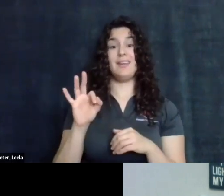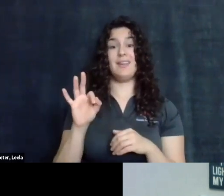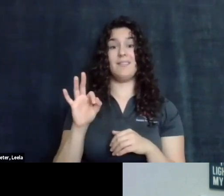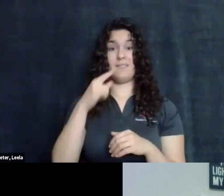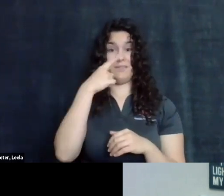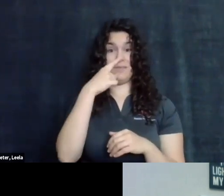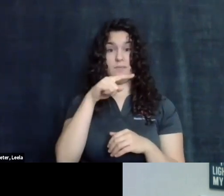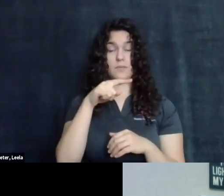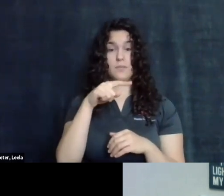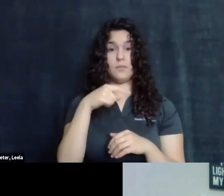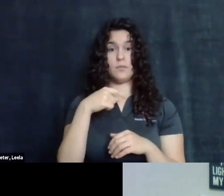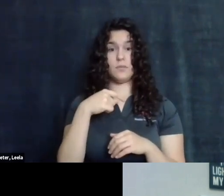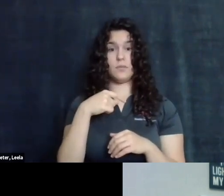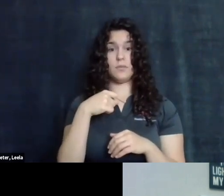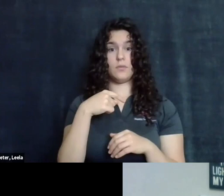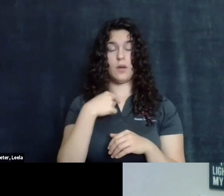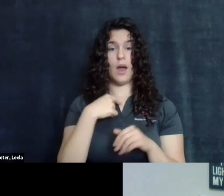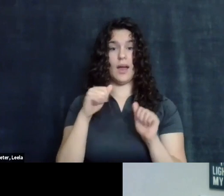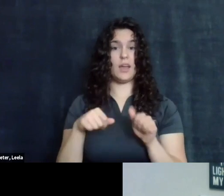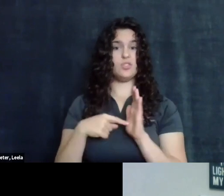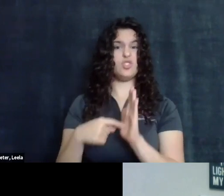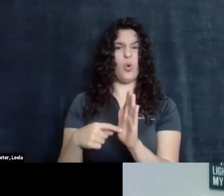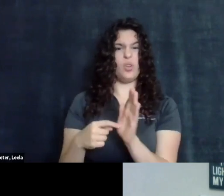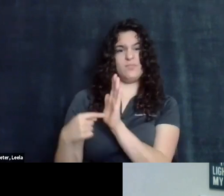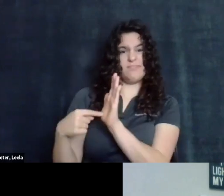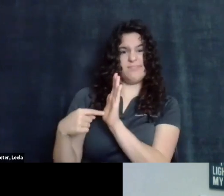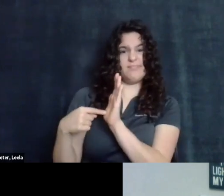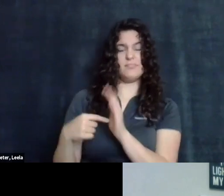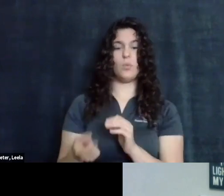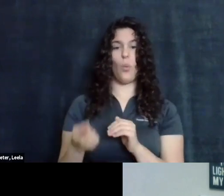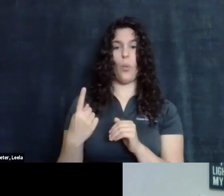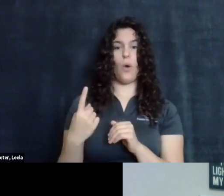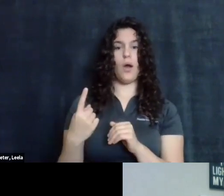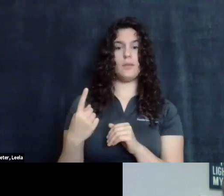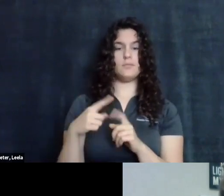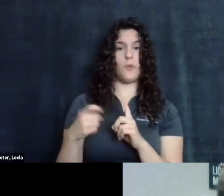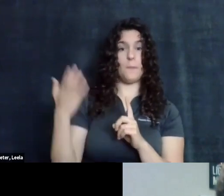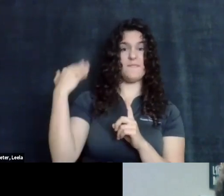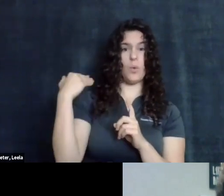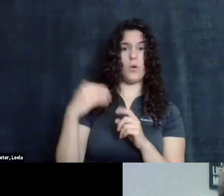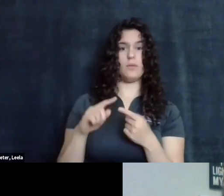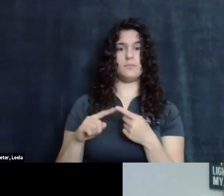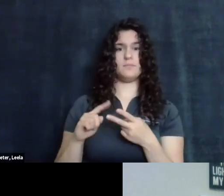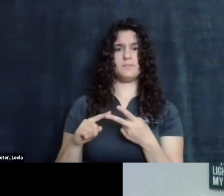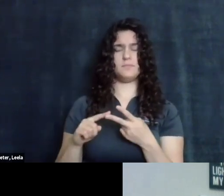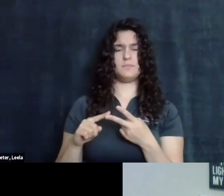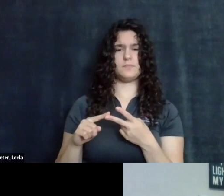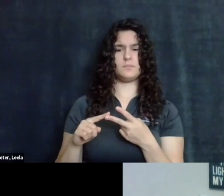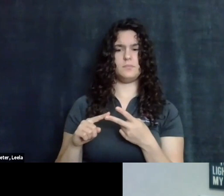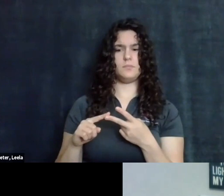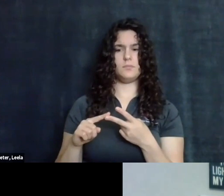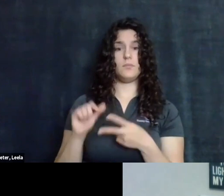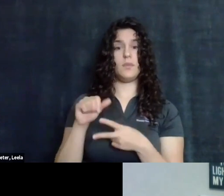I'll give you 3 examples of. I gave you one of these marijuana laws. The other is